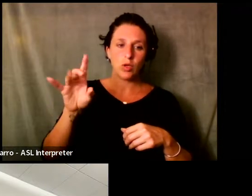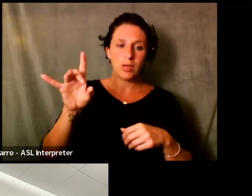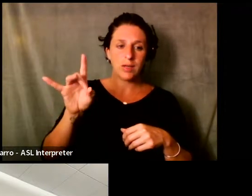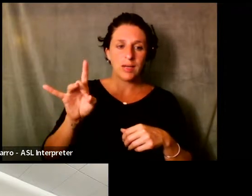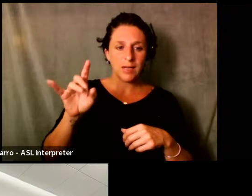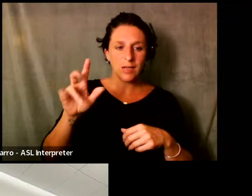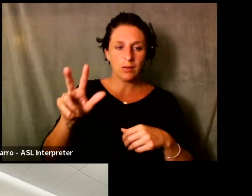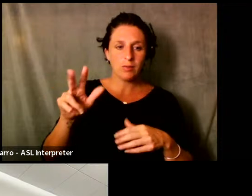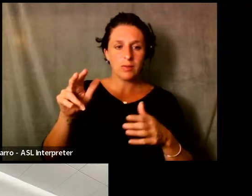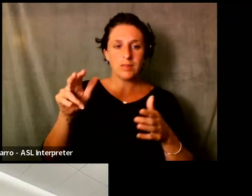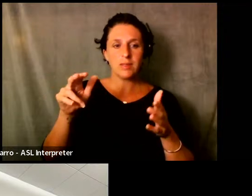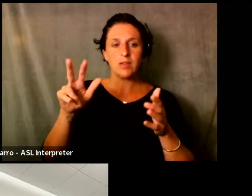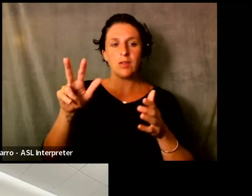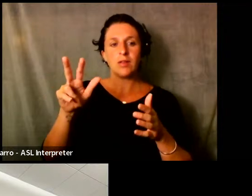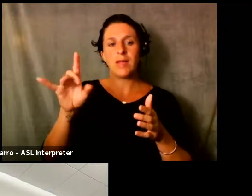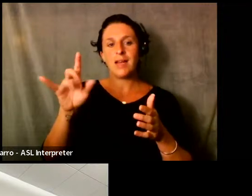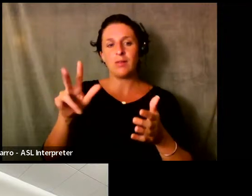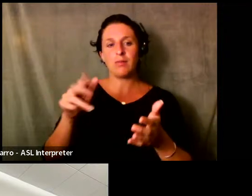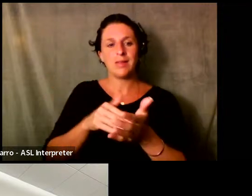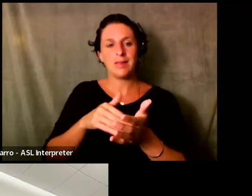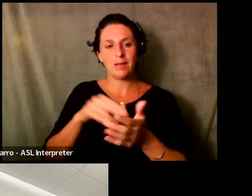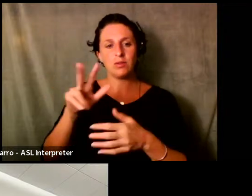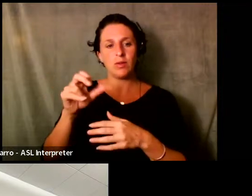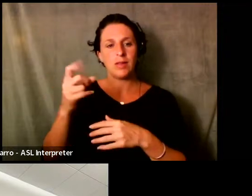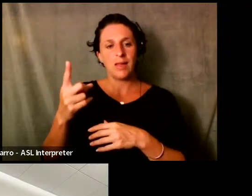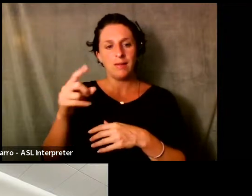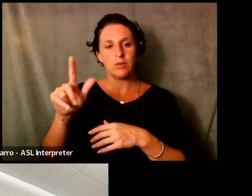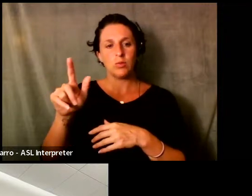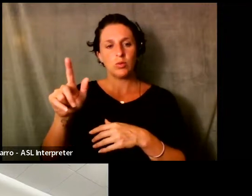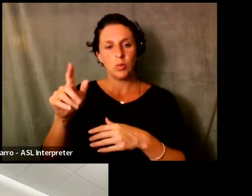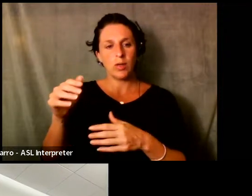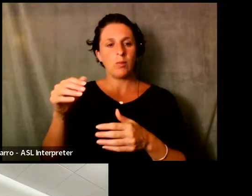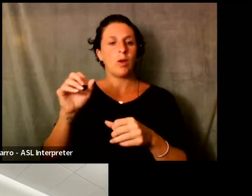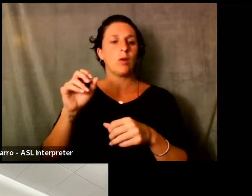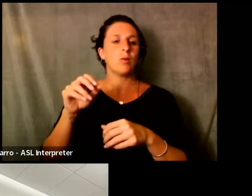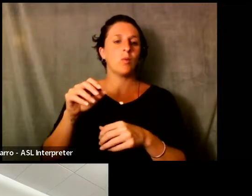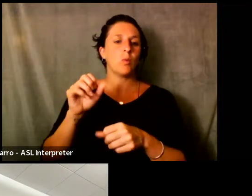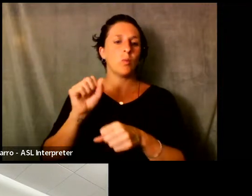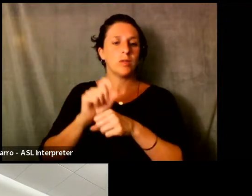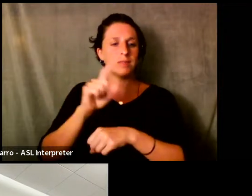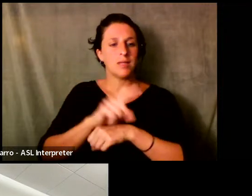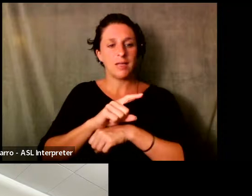$238,311, 221 workdays. Jennifer Fong, Burlingame,